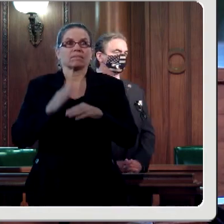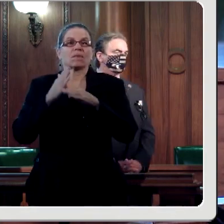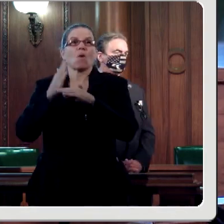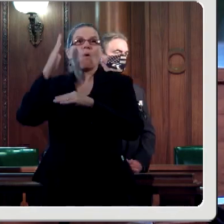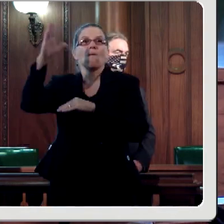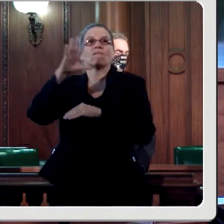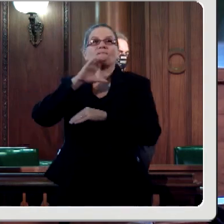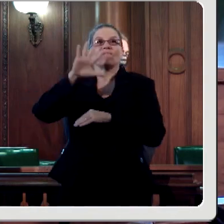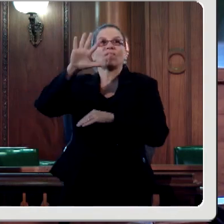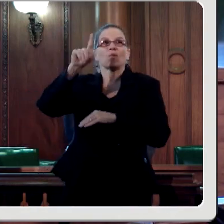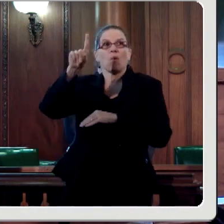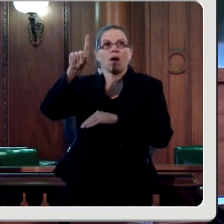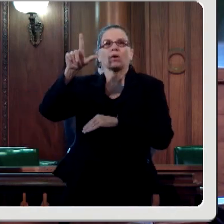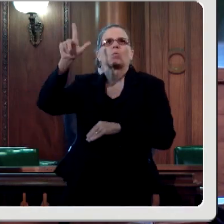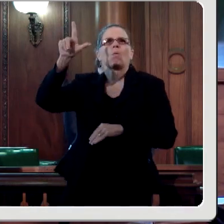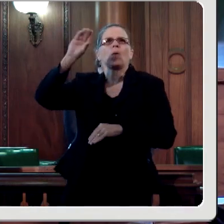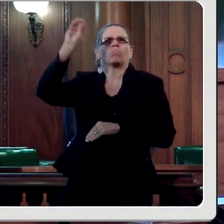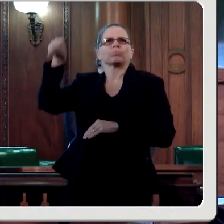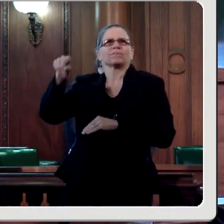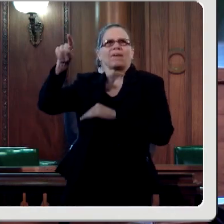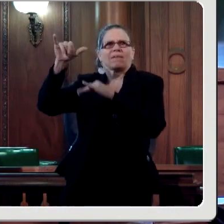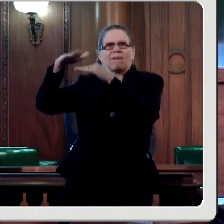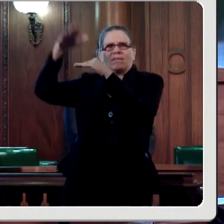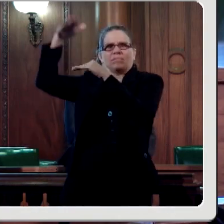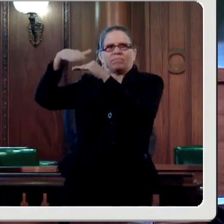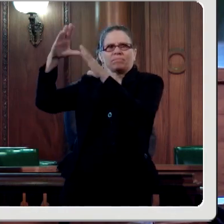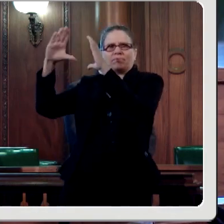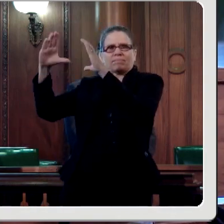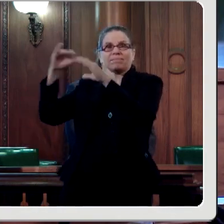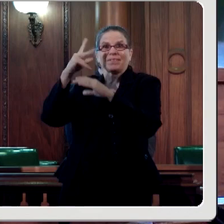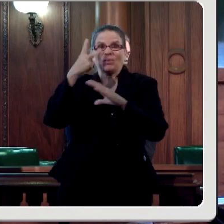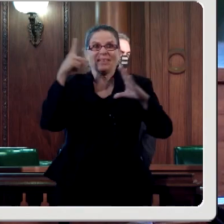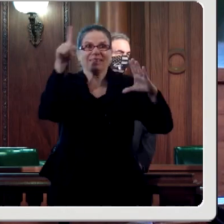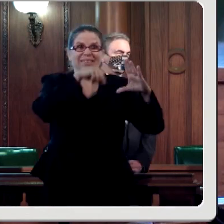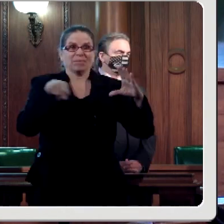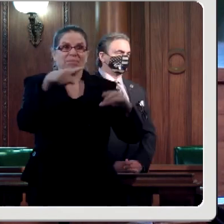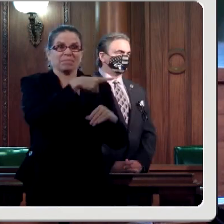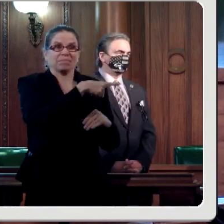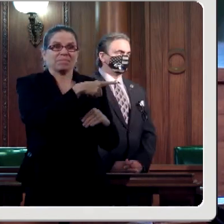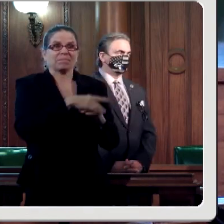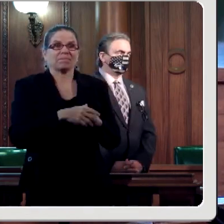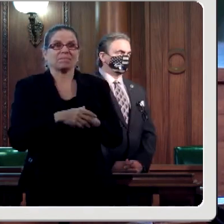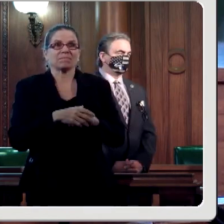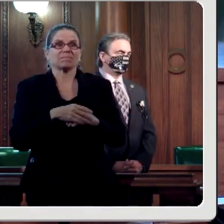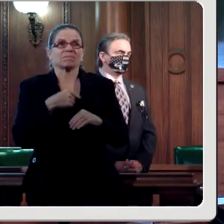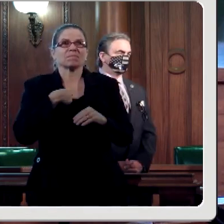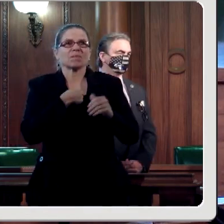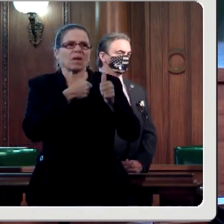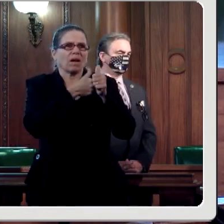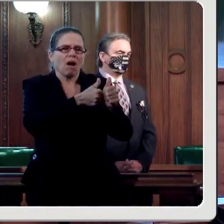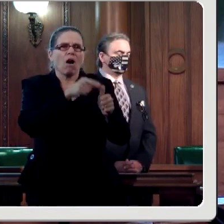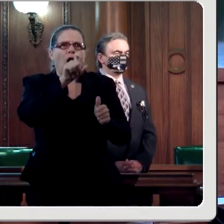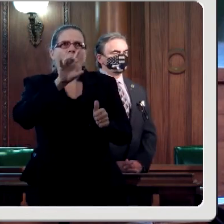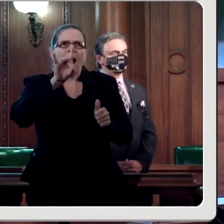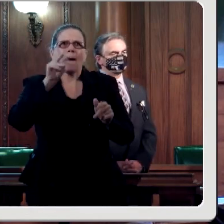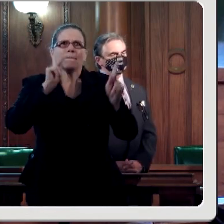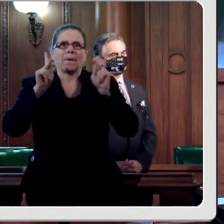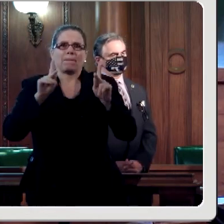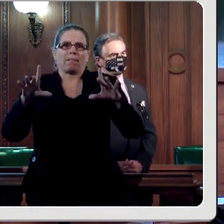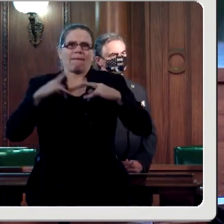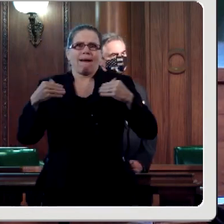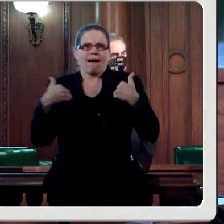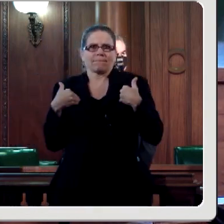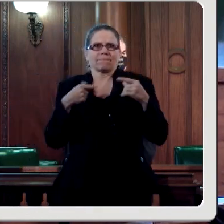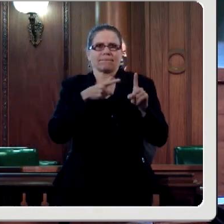This chart is based on 108 cases. I will show you the